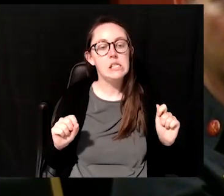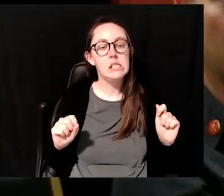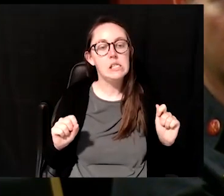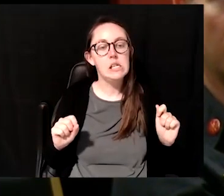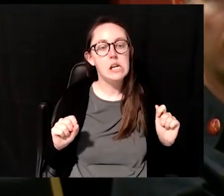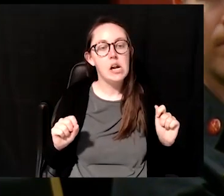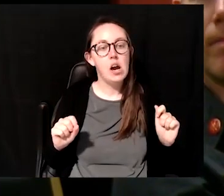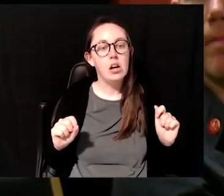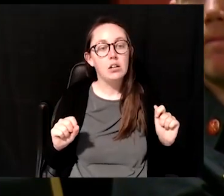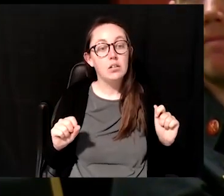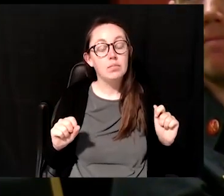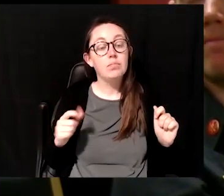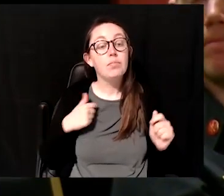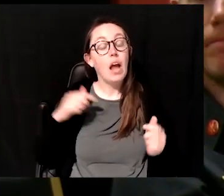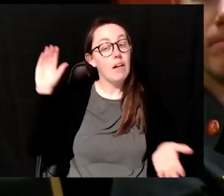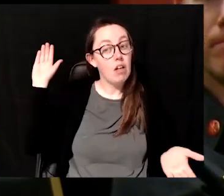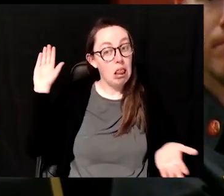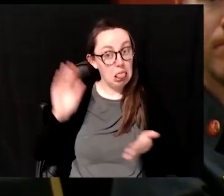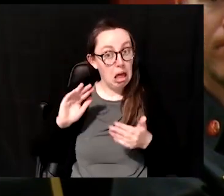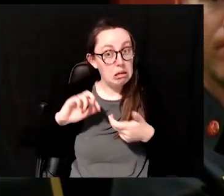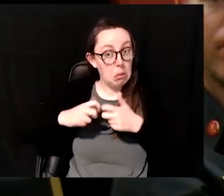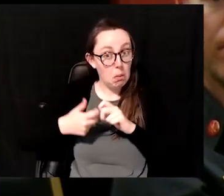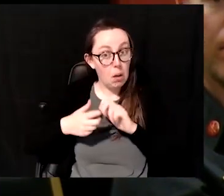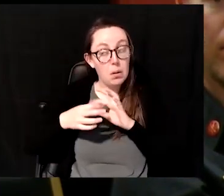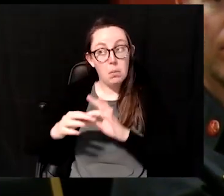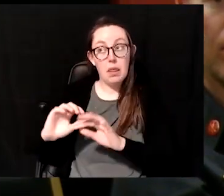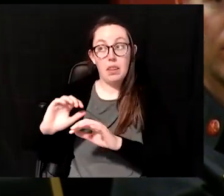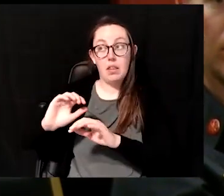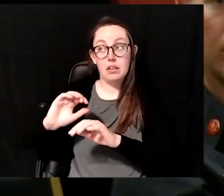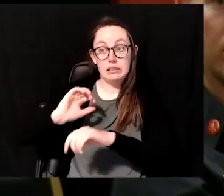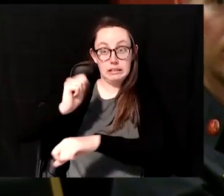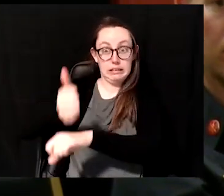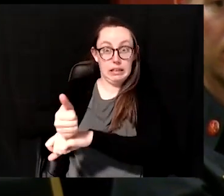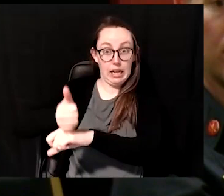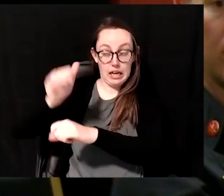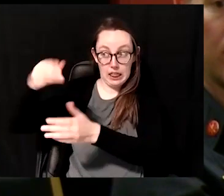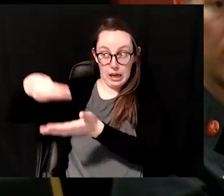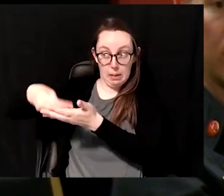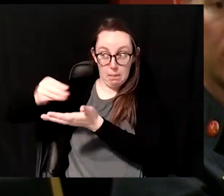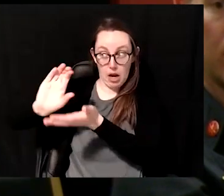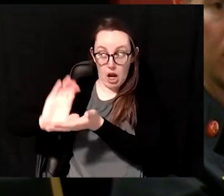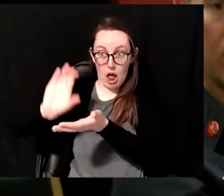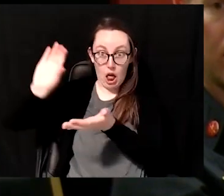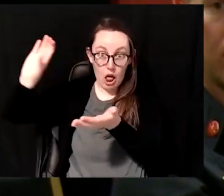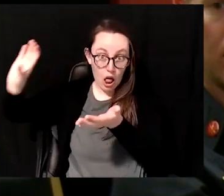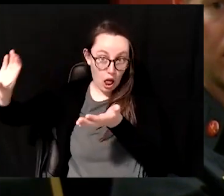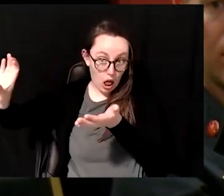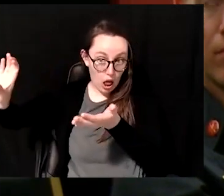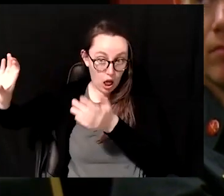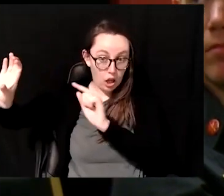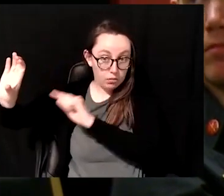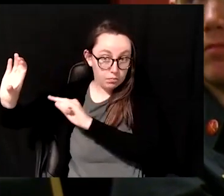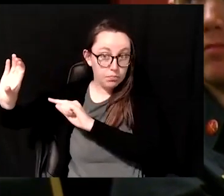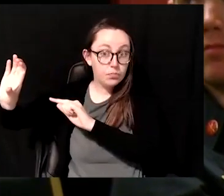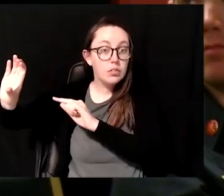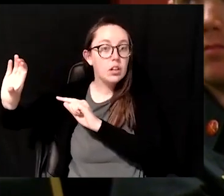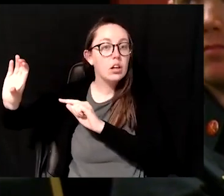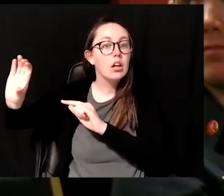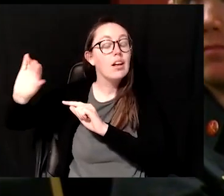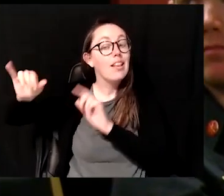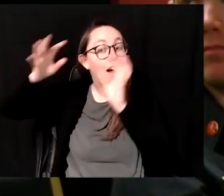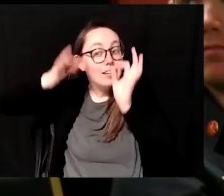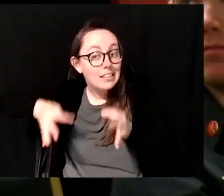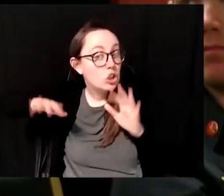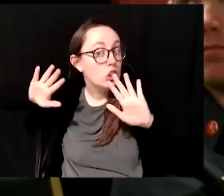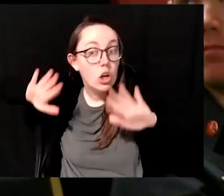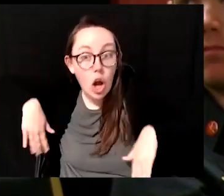with the set aside for the future hoping that we clearly acknowledge that the decisions are yet to